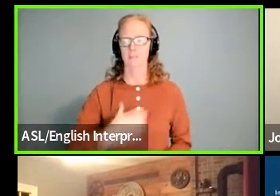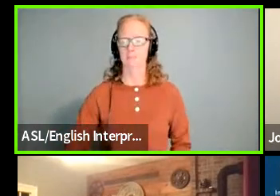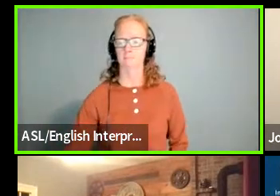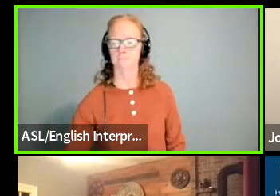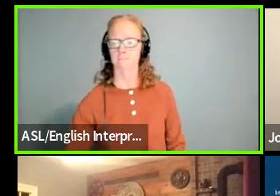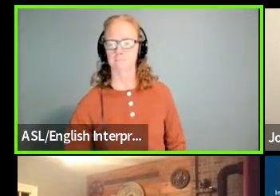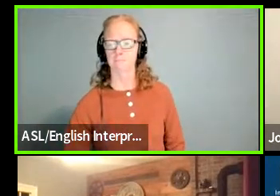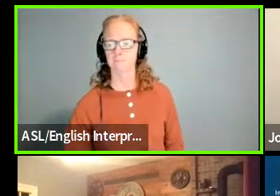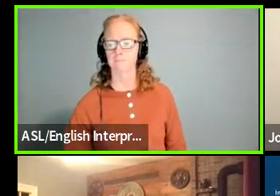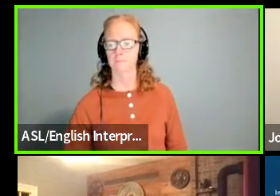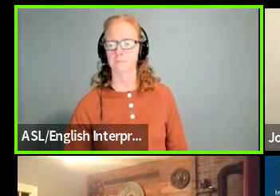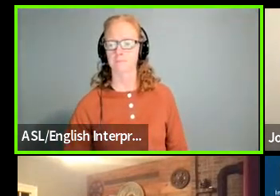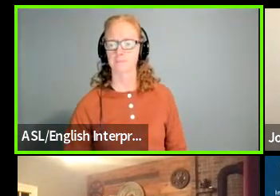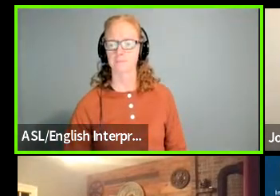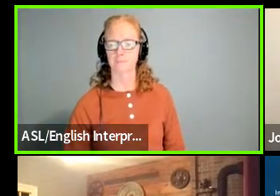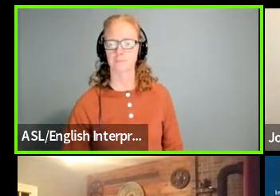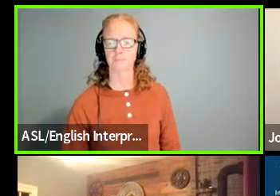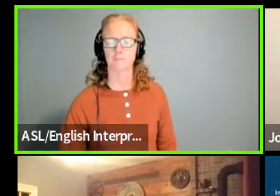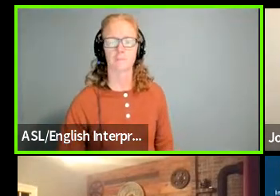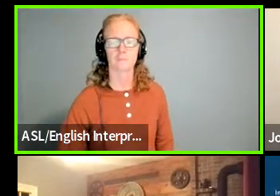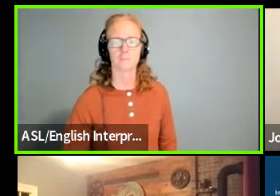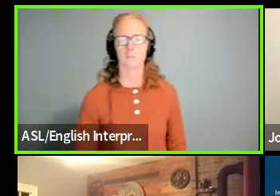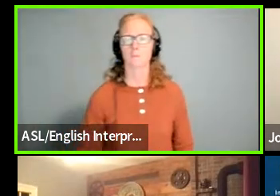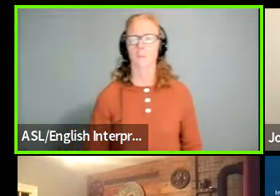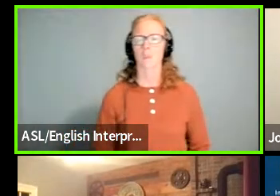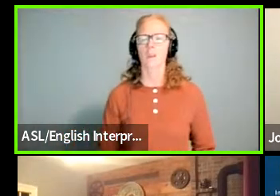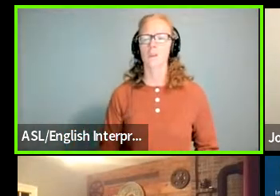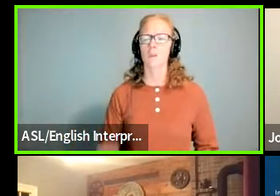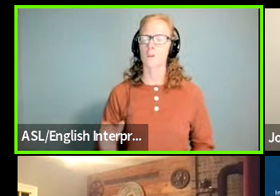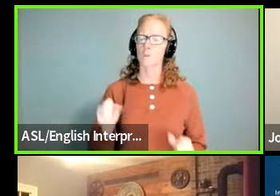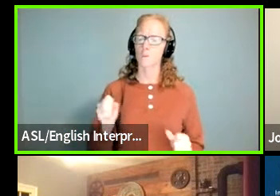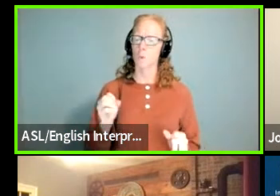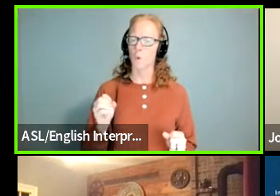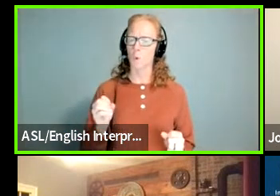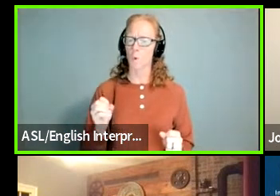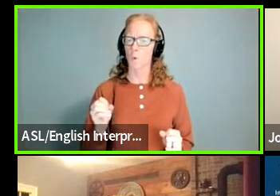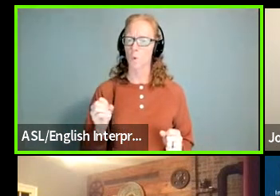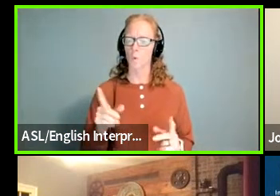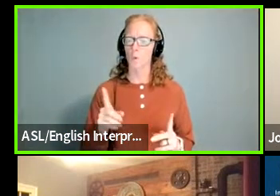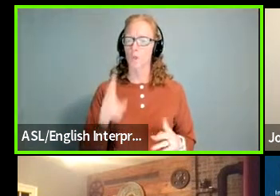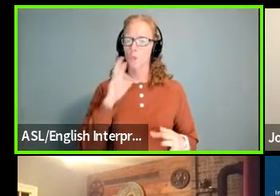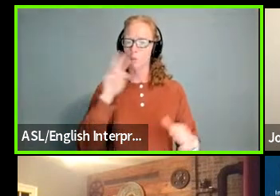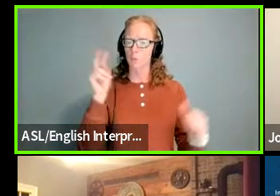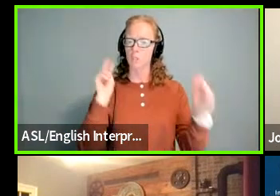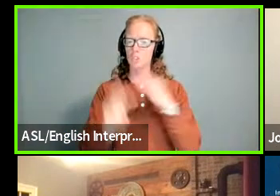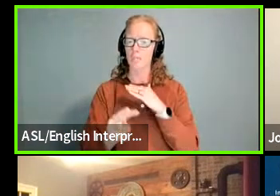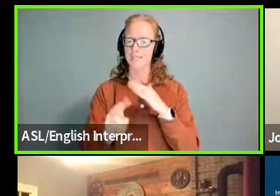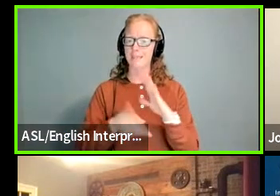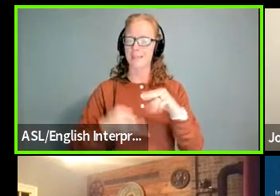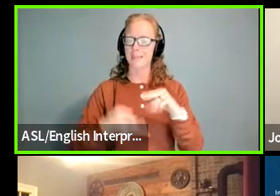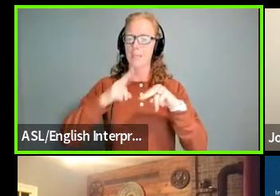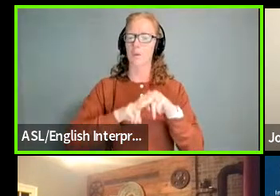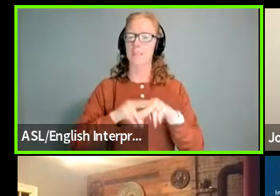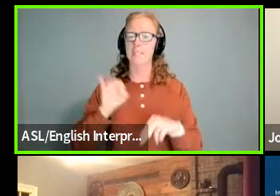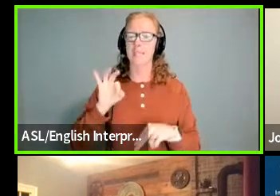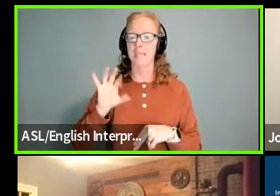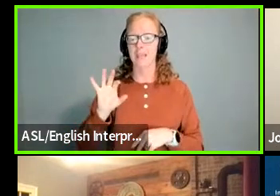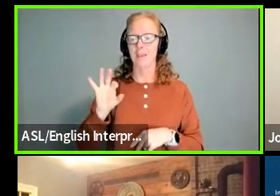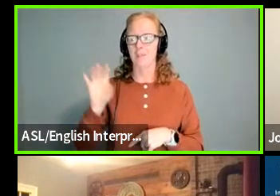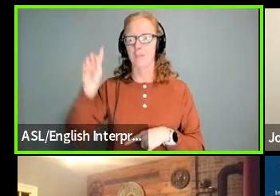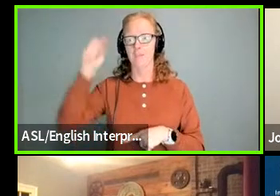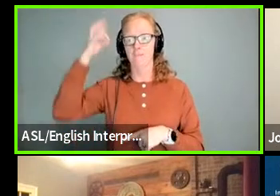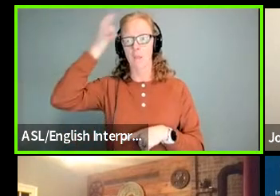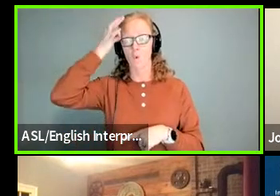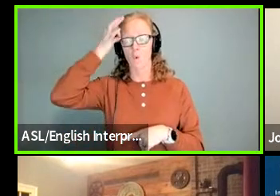you're projecting an increase, but if the feds have the impact that they want to have, there could be a